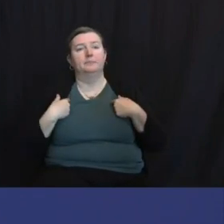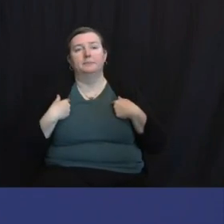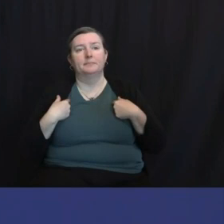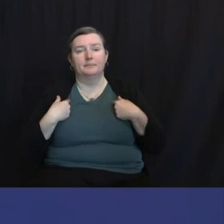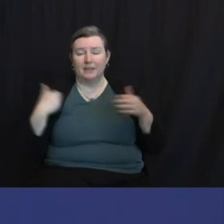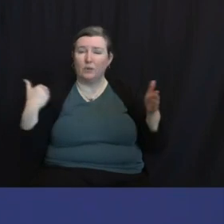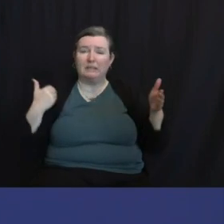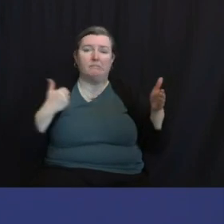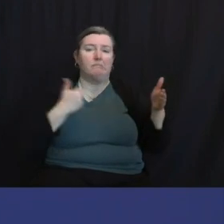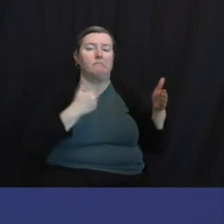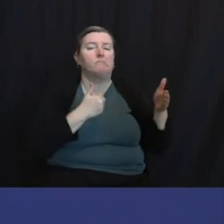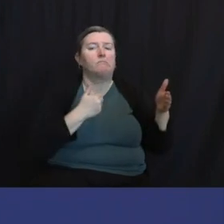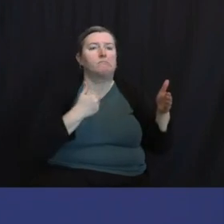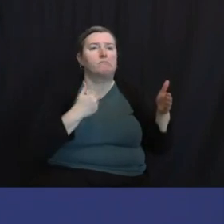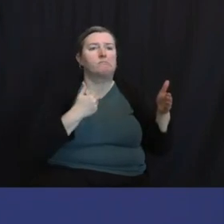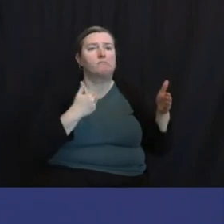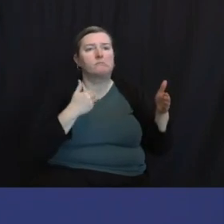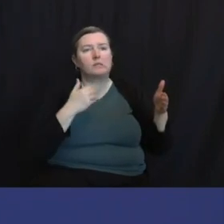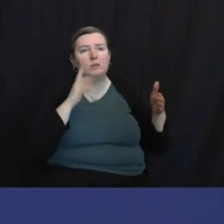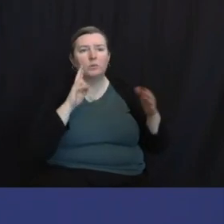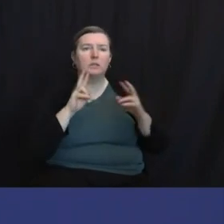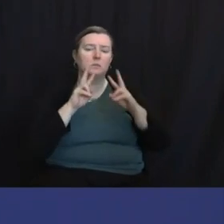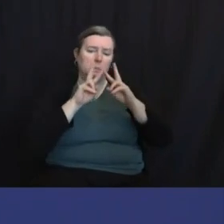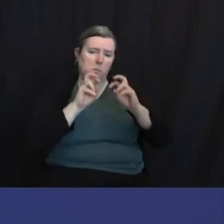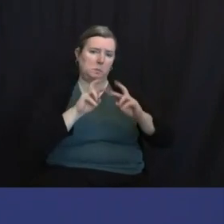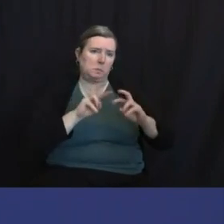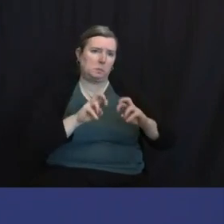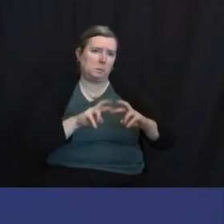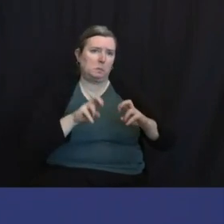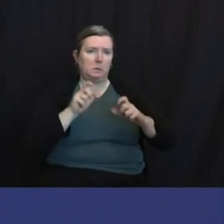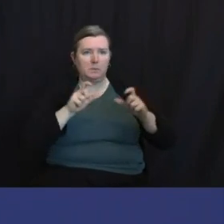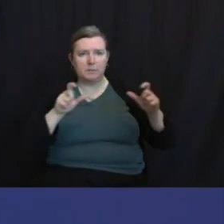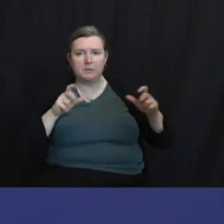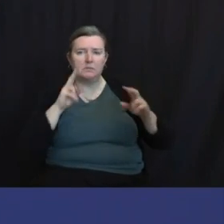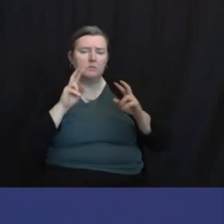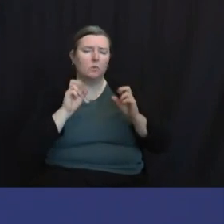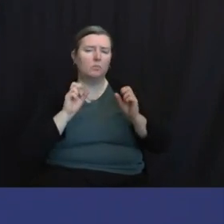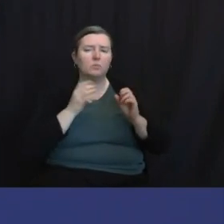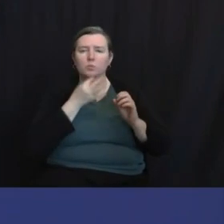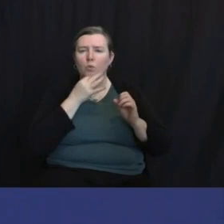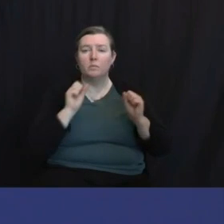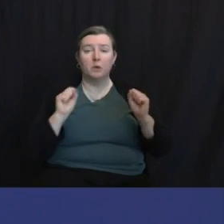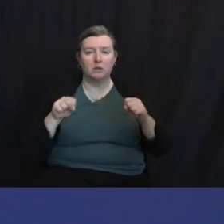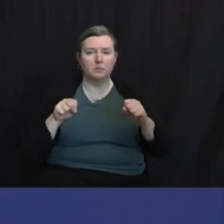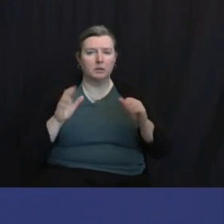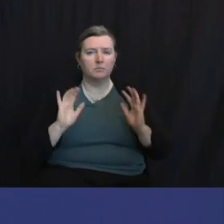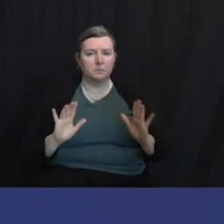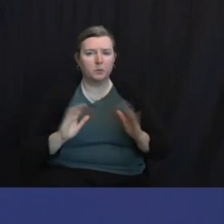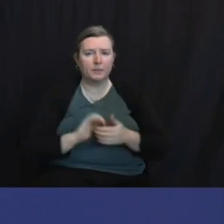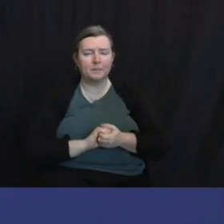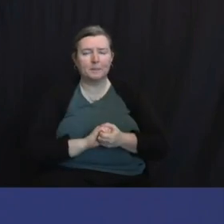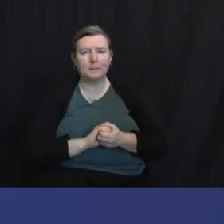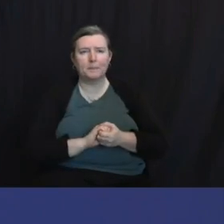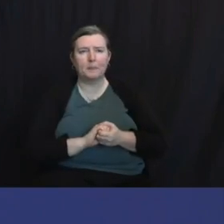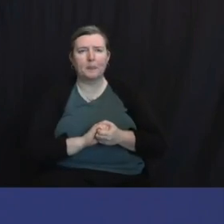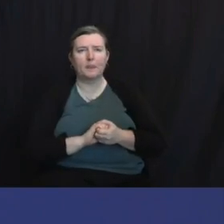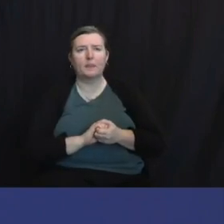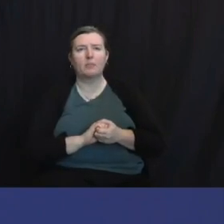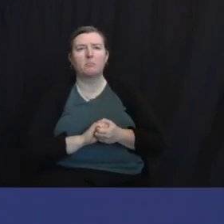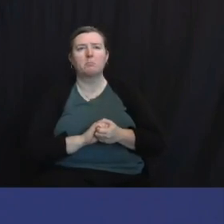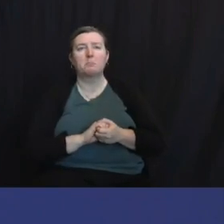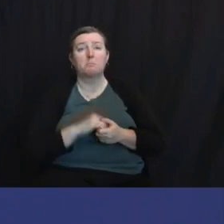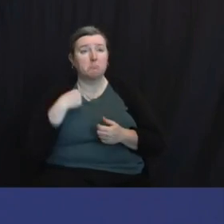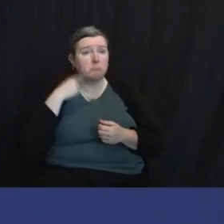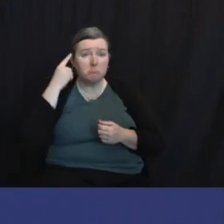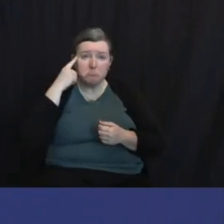be looking at and working on as expeditiously as we can. I think it's a question, so I don't want to put words in your mouth. It's sooner than later